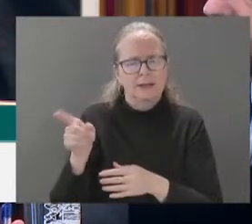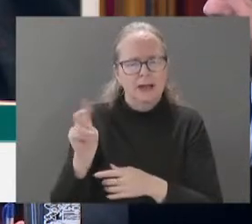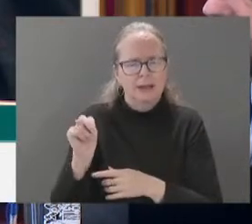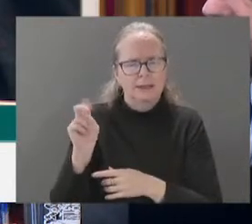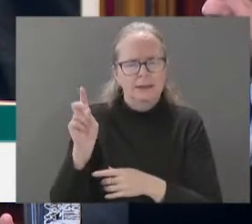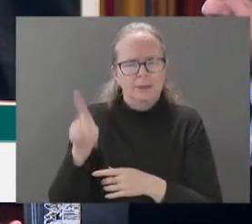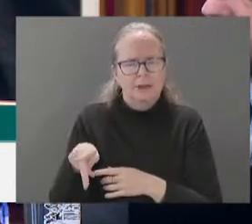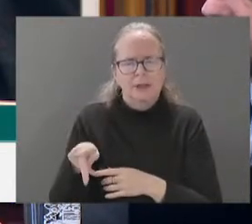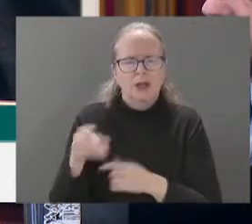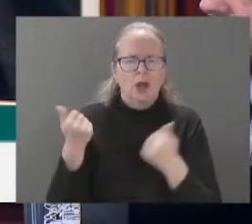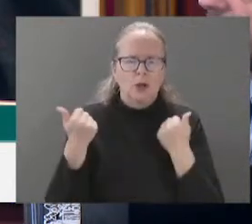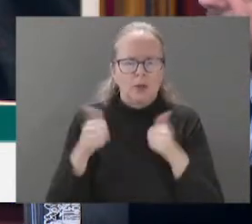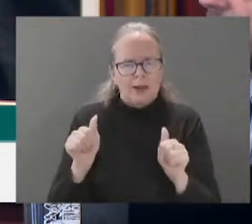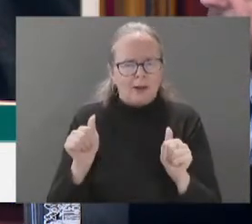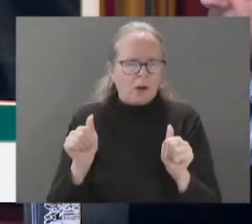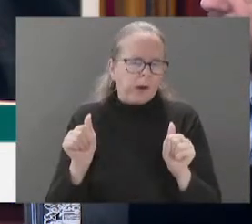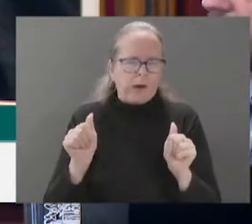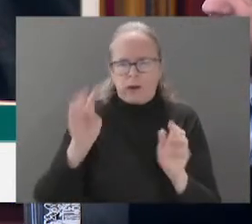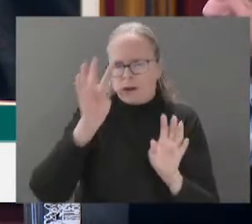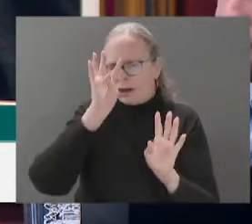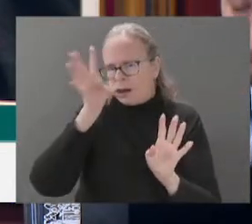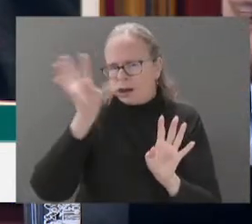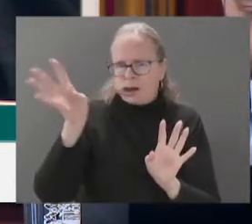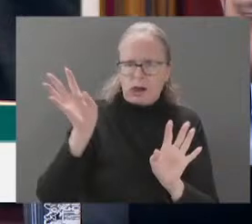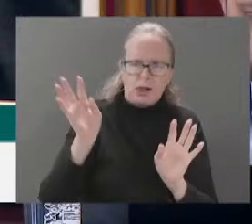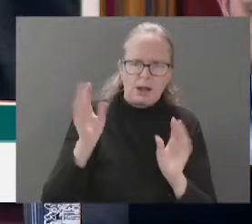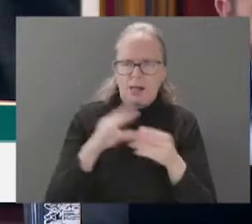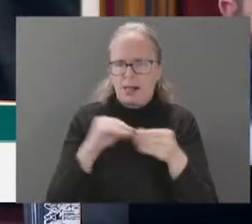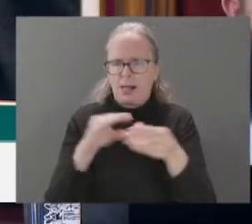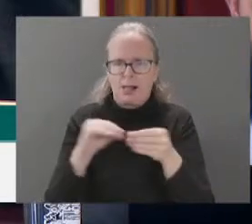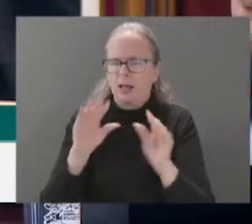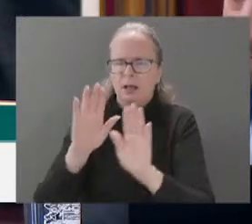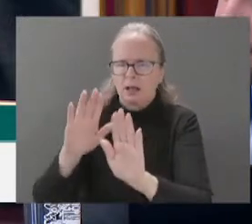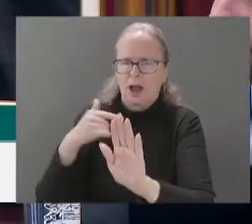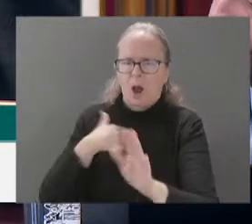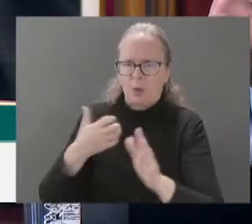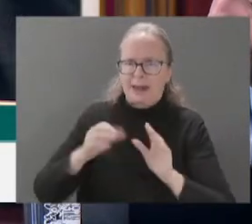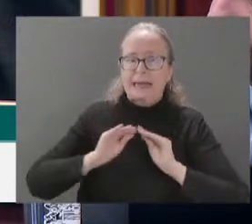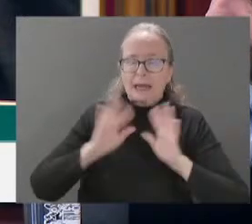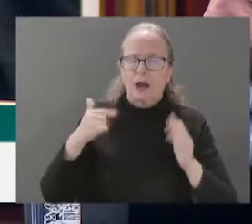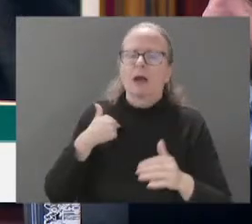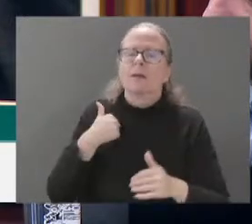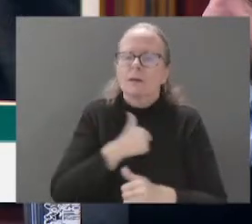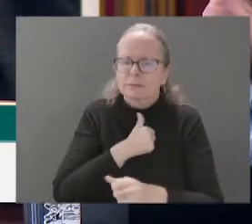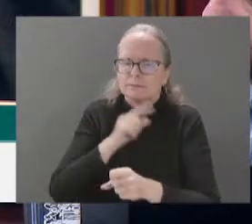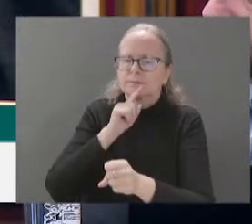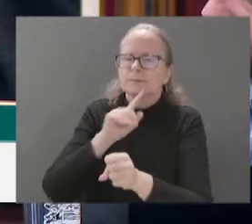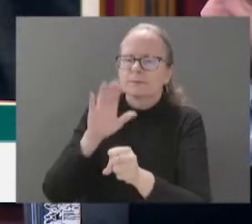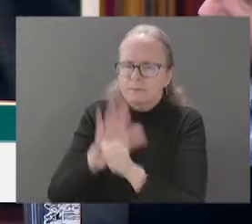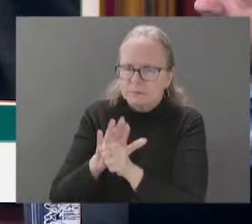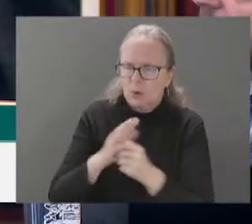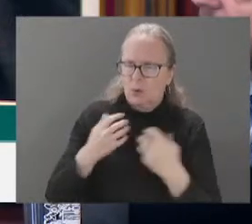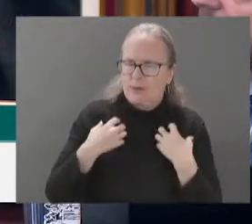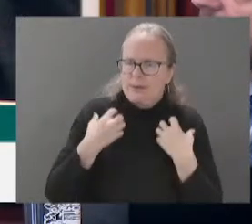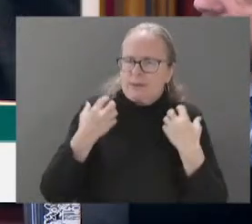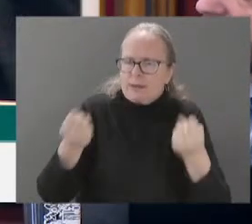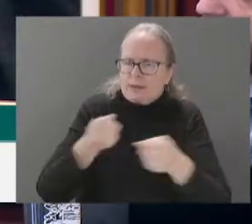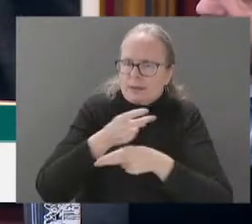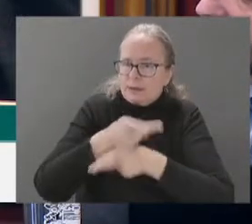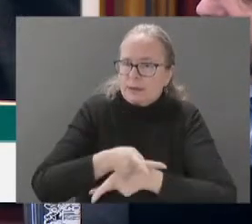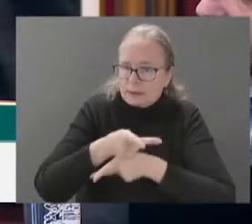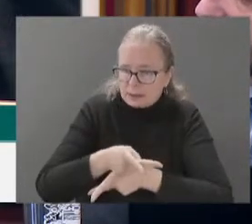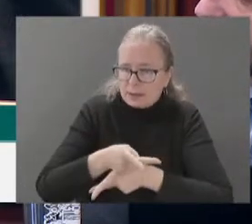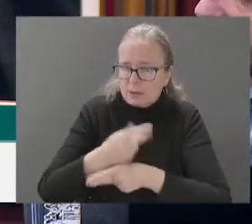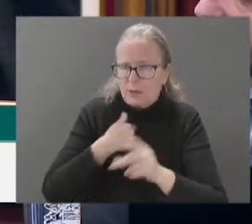clear our government is a firm advocate for healthcare we remains Resolute in our determination to ensure that our Health Care system is efficient